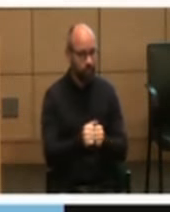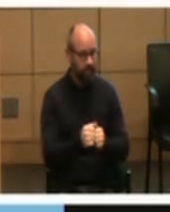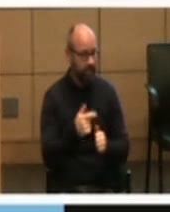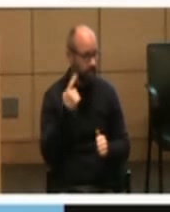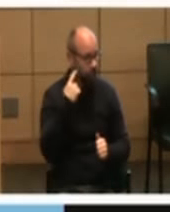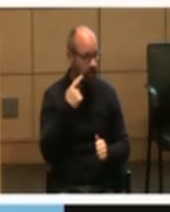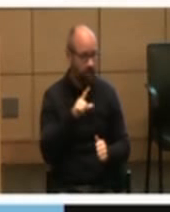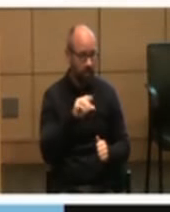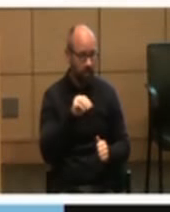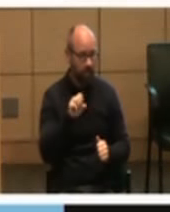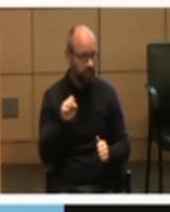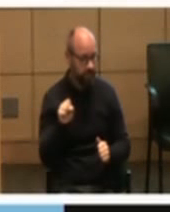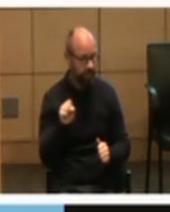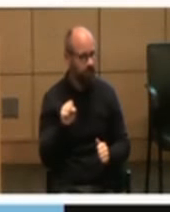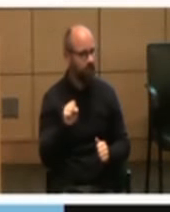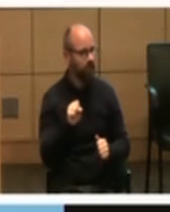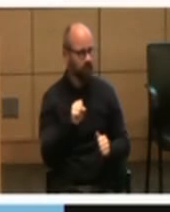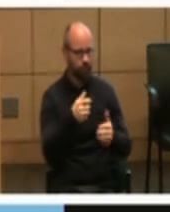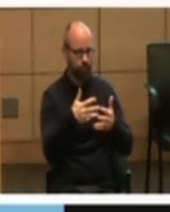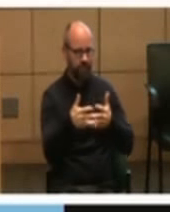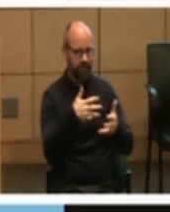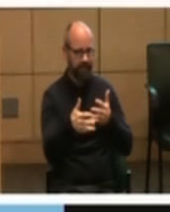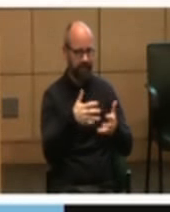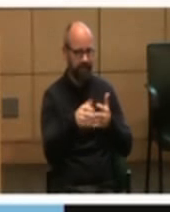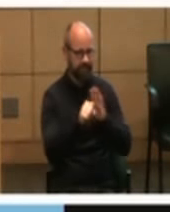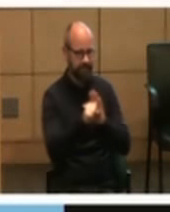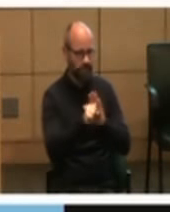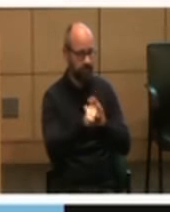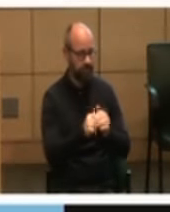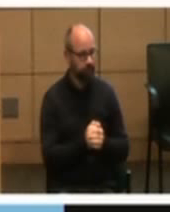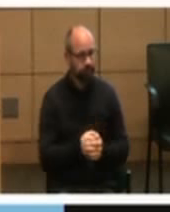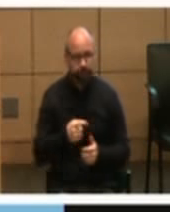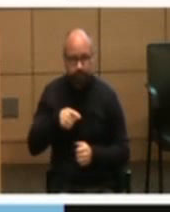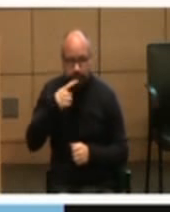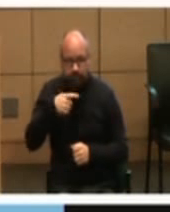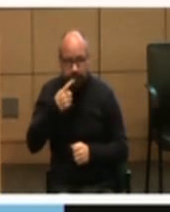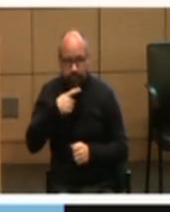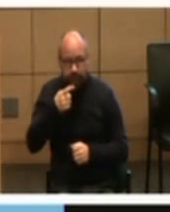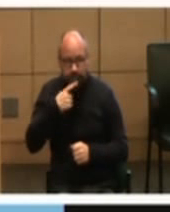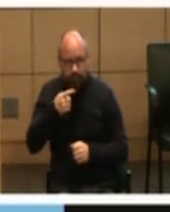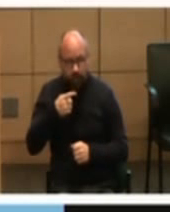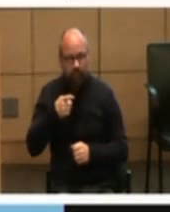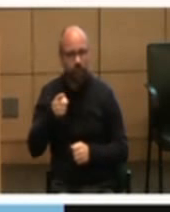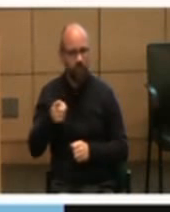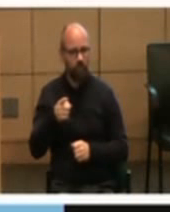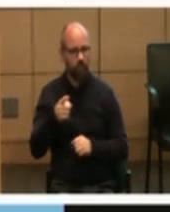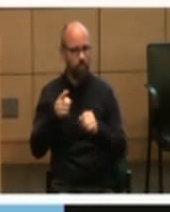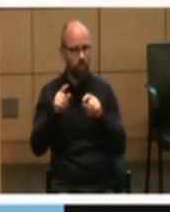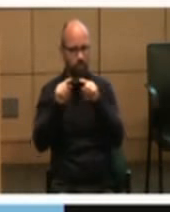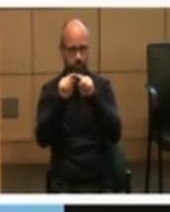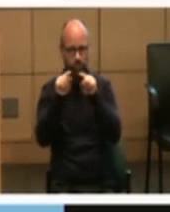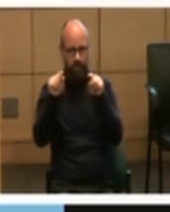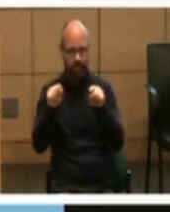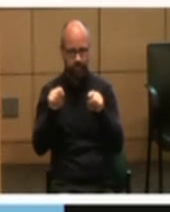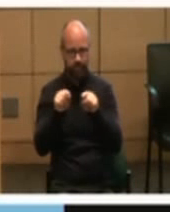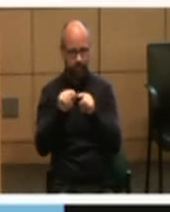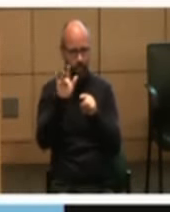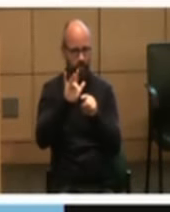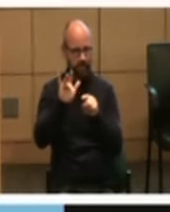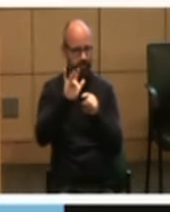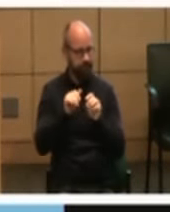the shaded in symbols, and then the children with normal hearing are represented by the open squares. On